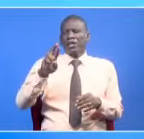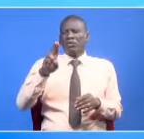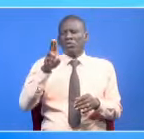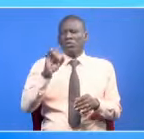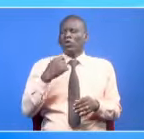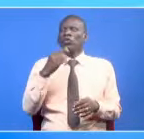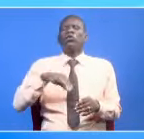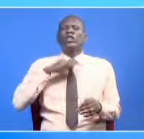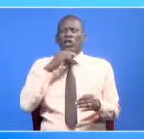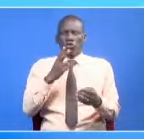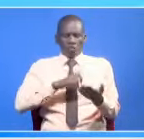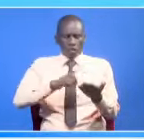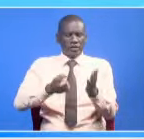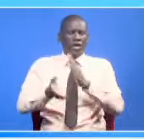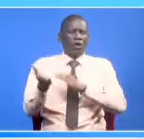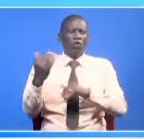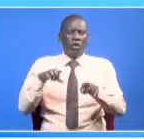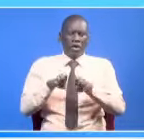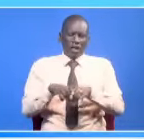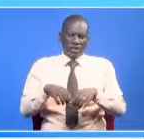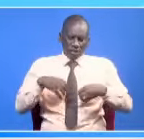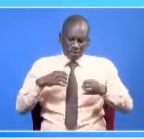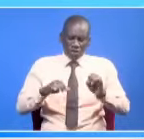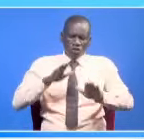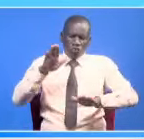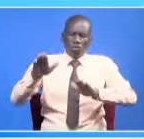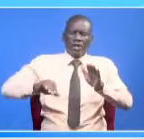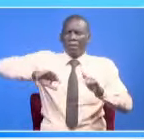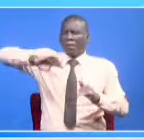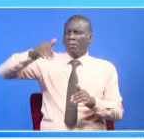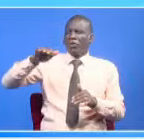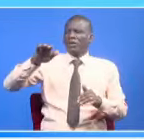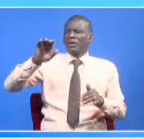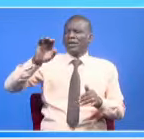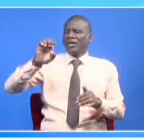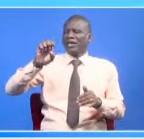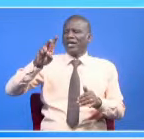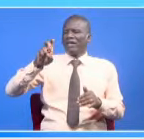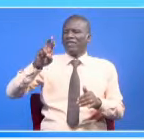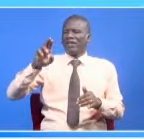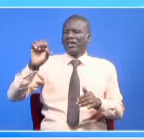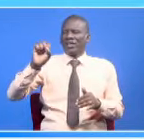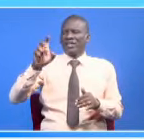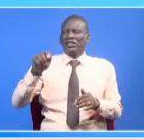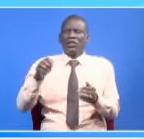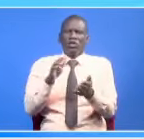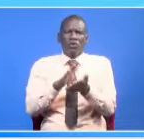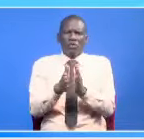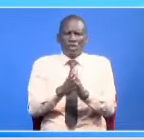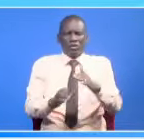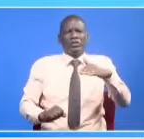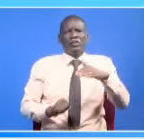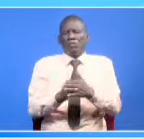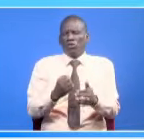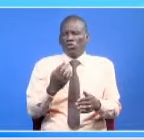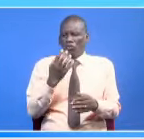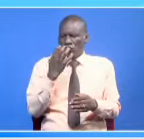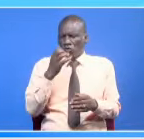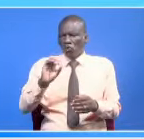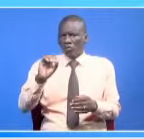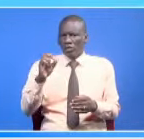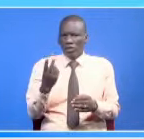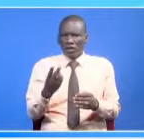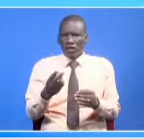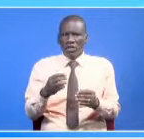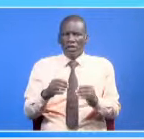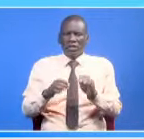ago as he attempted to summit Mount Everest without supplementary oxygen to attain the Explorers GrandSlam. Now, this means